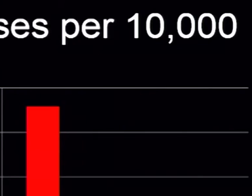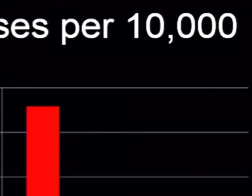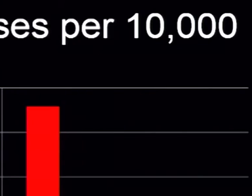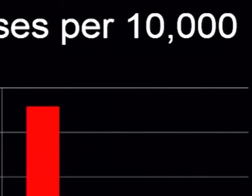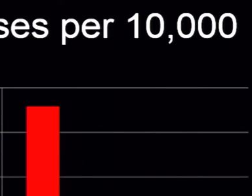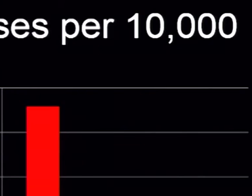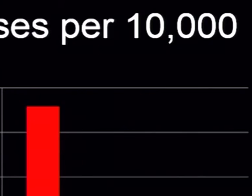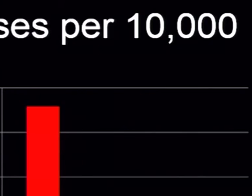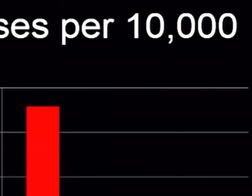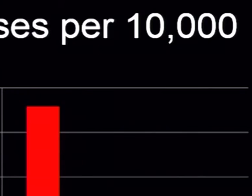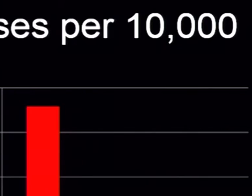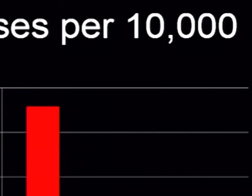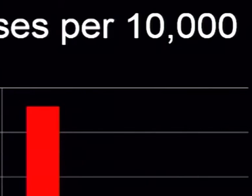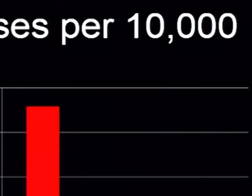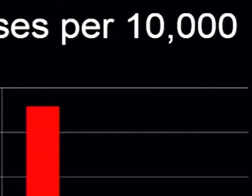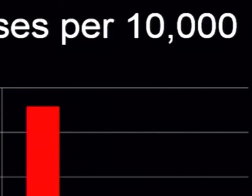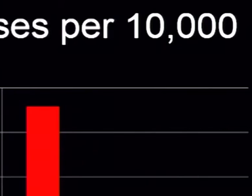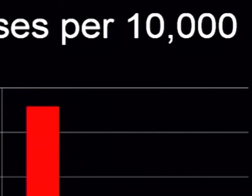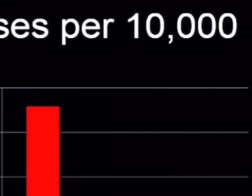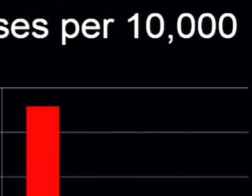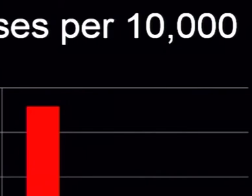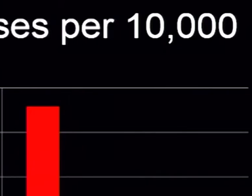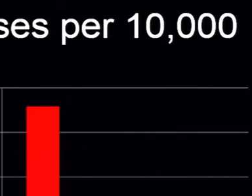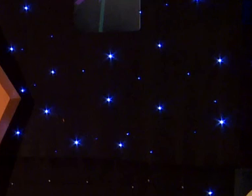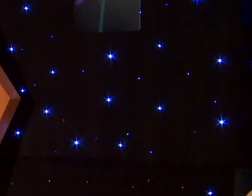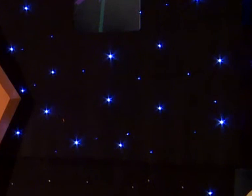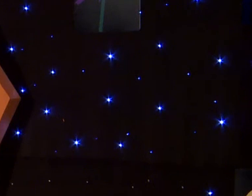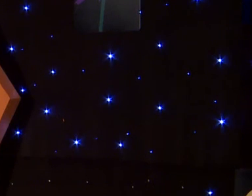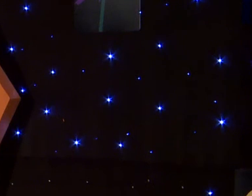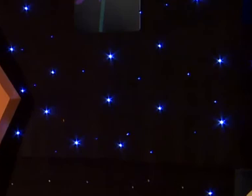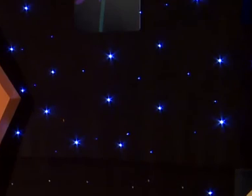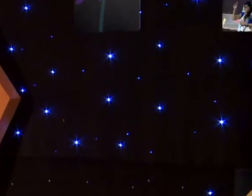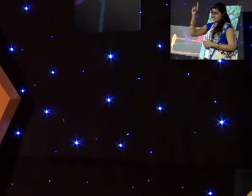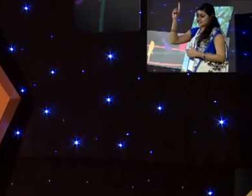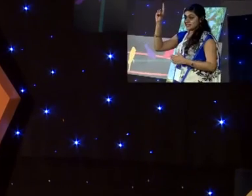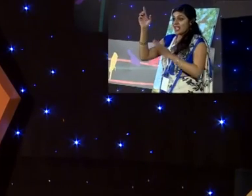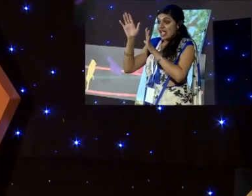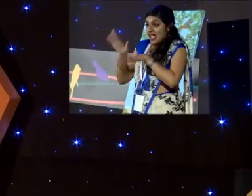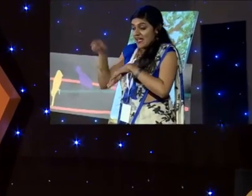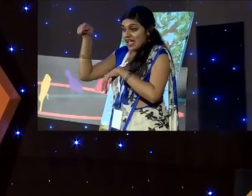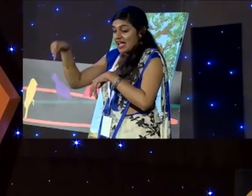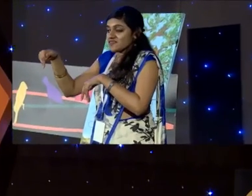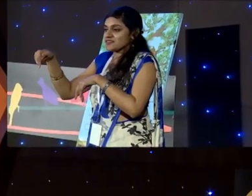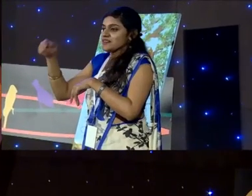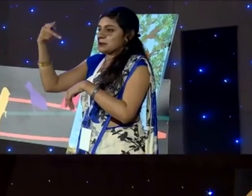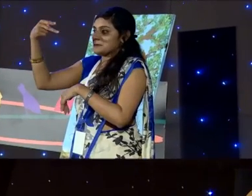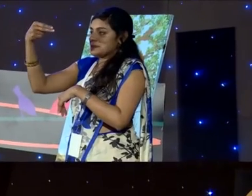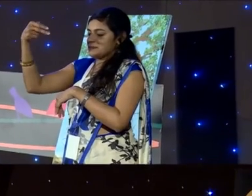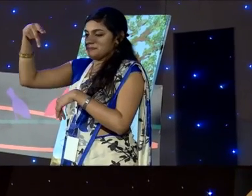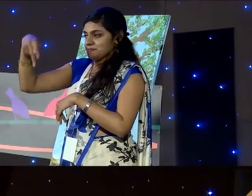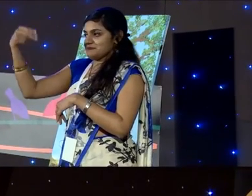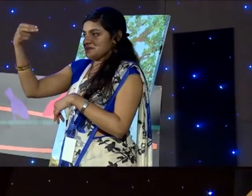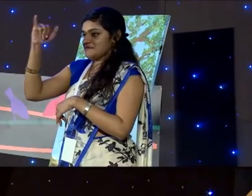Silicon Valley of the Netherlands, because they had the Philips factory there for 100 years, attracting people in